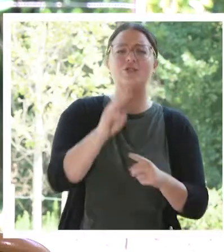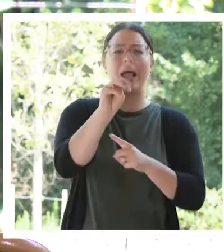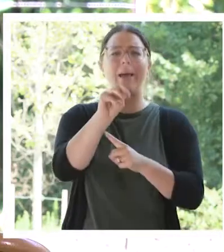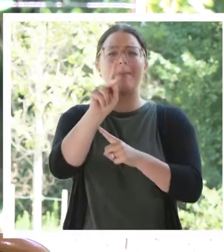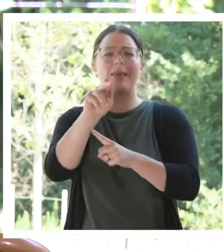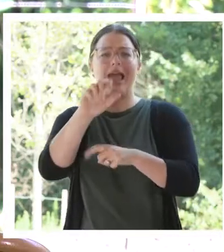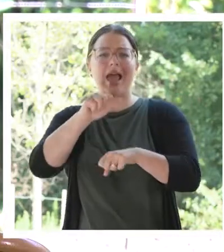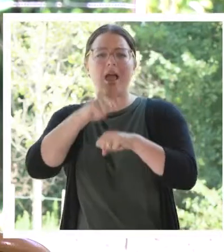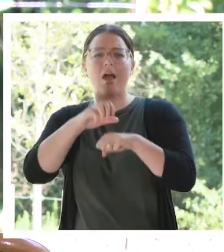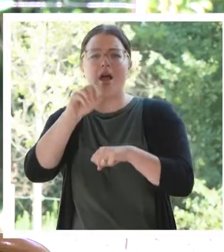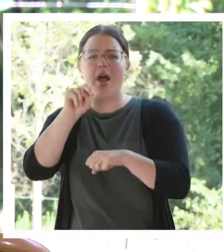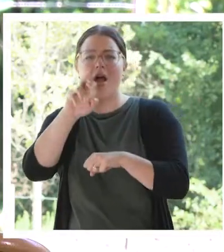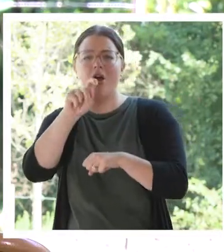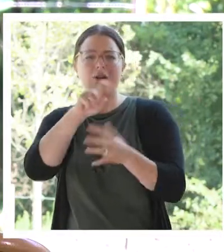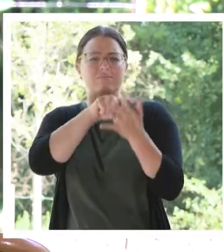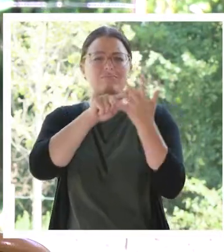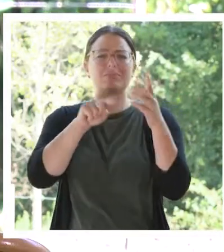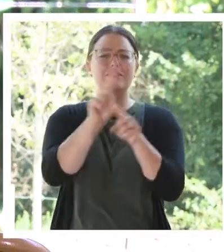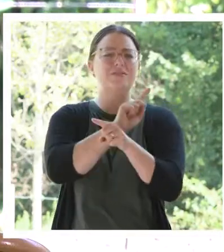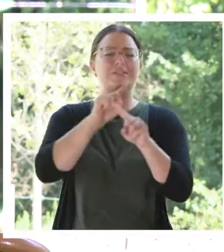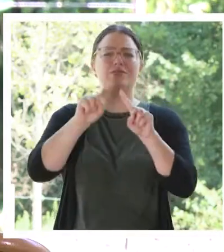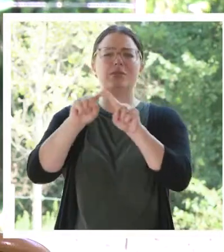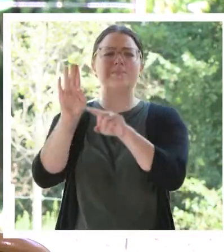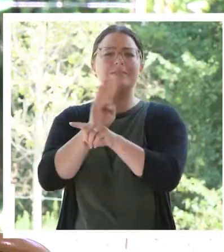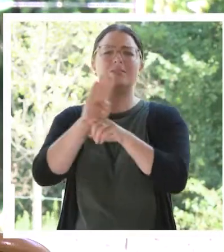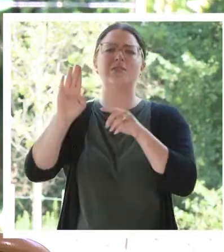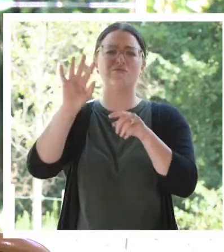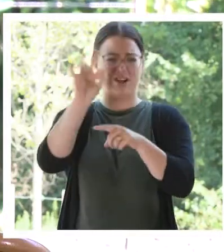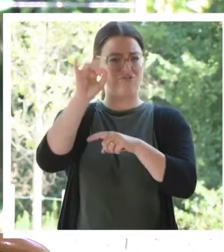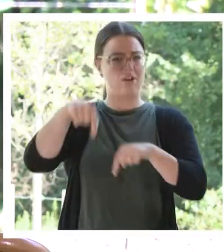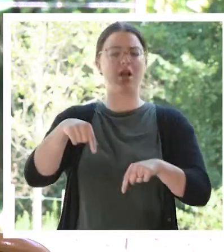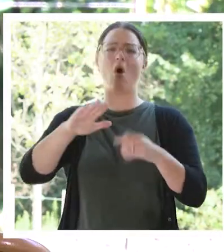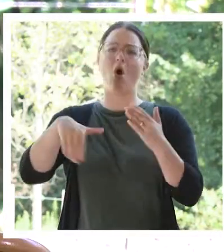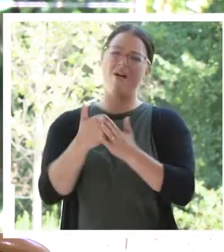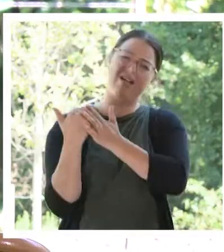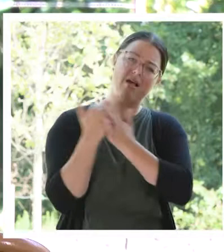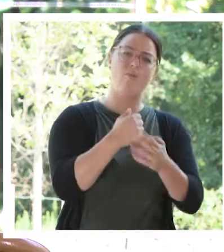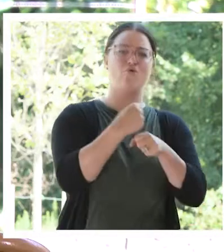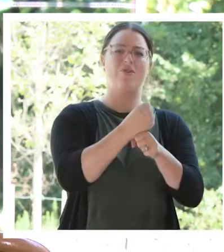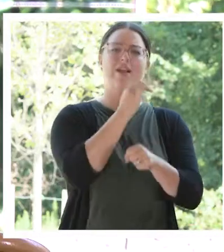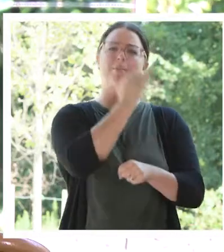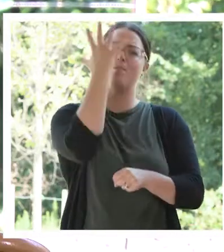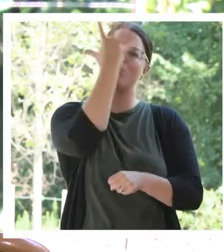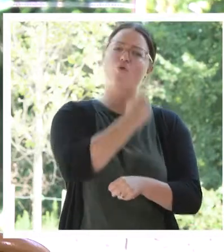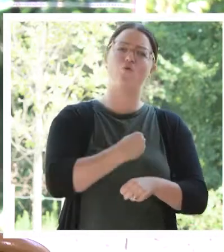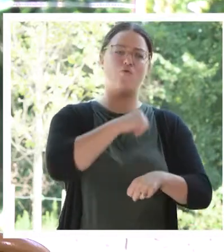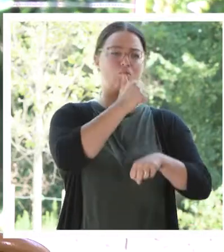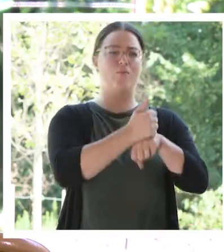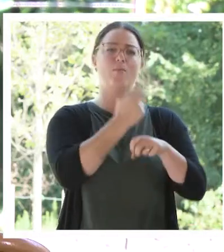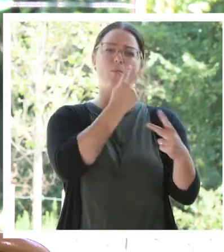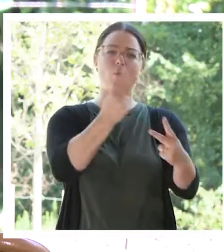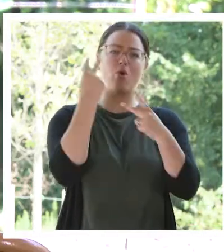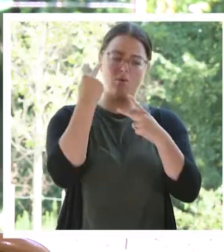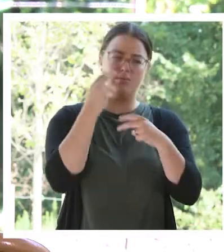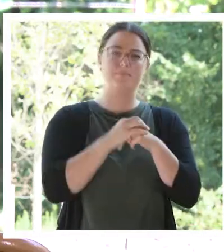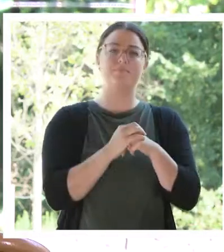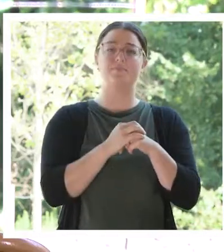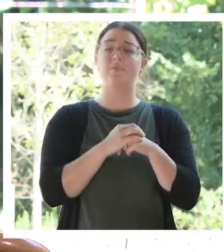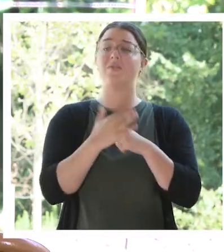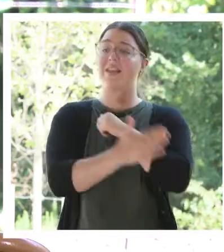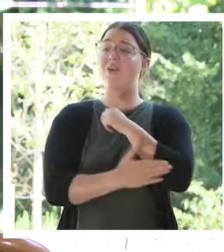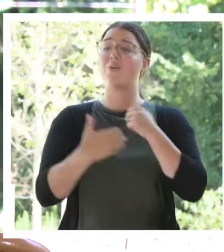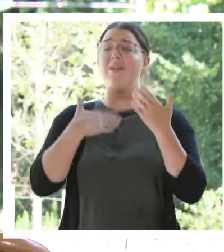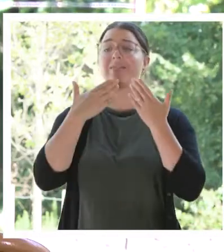all helped to create this beautiful space today. From the county, I want to thank our project management staff and our Division of Public Works,